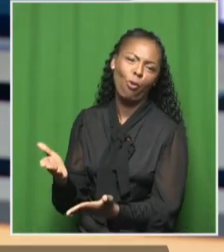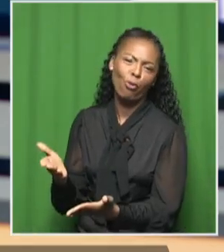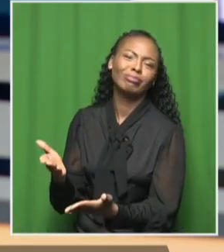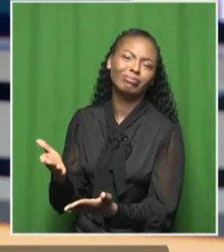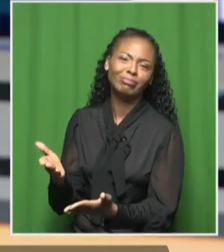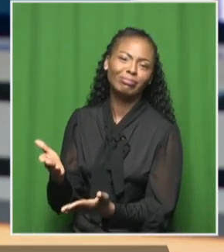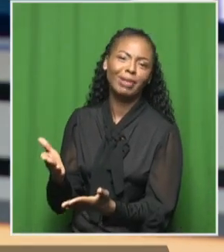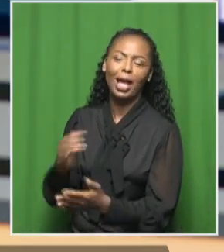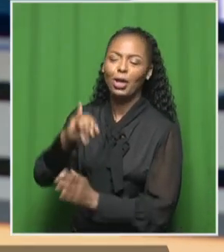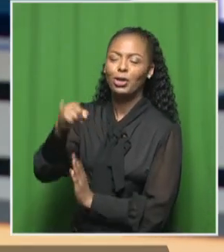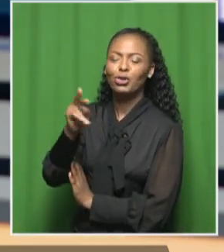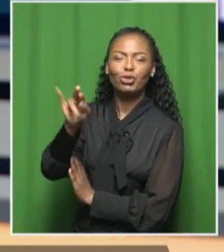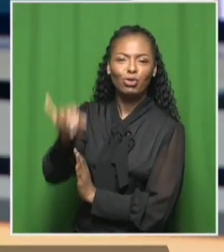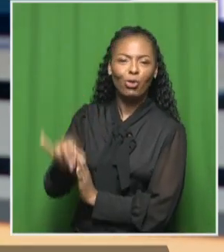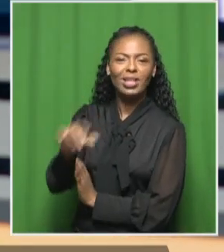Gill.